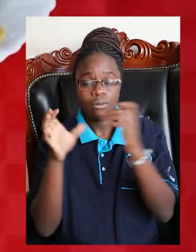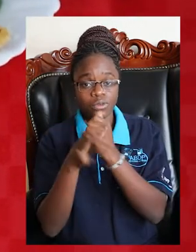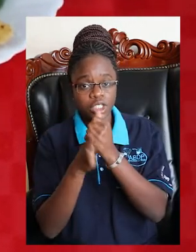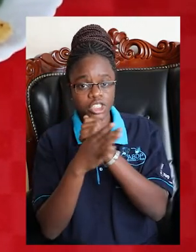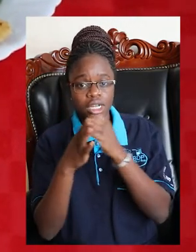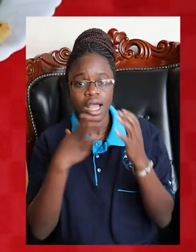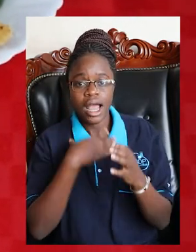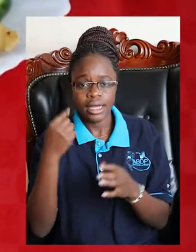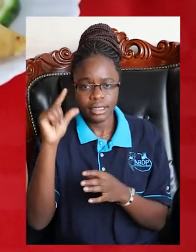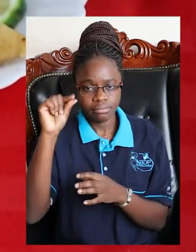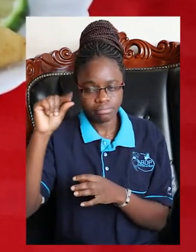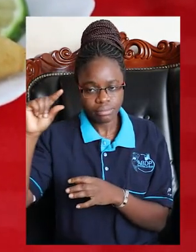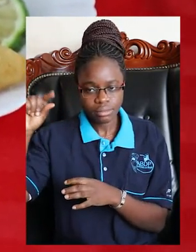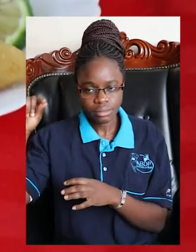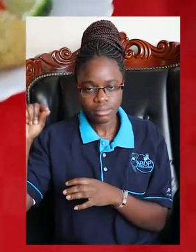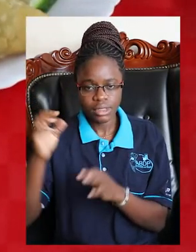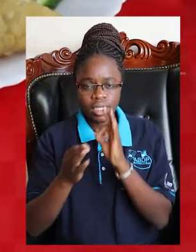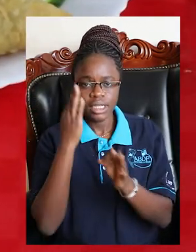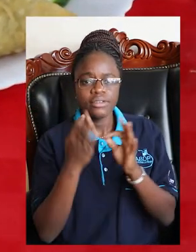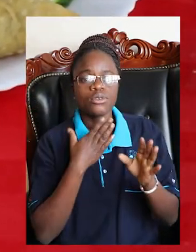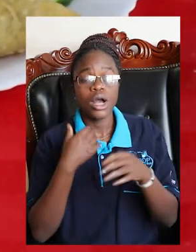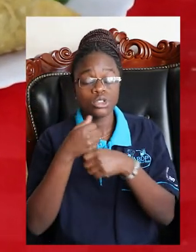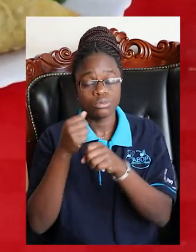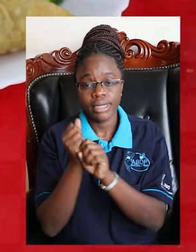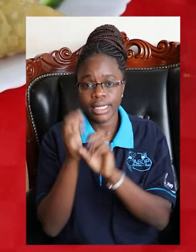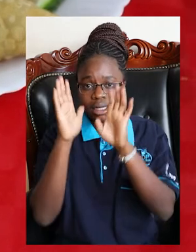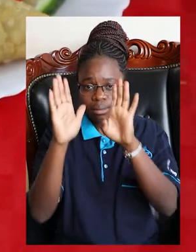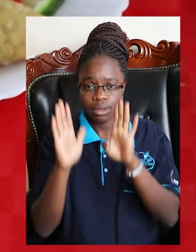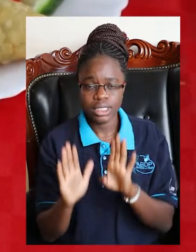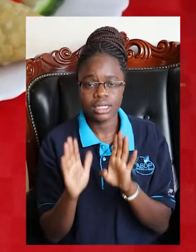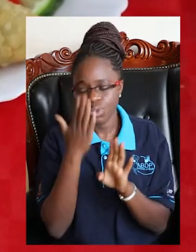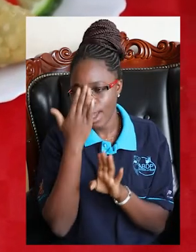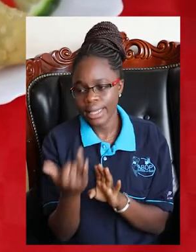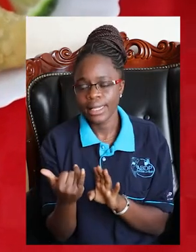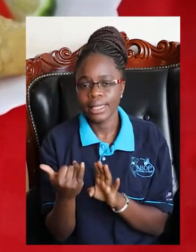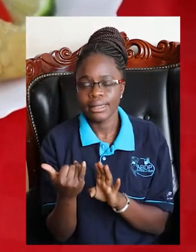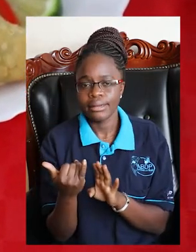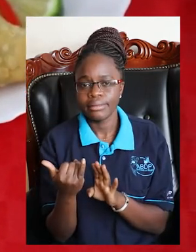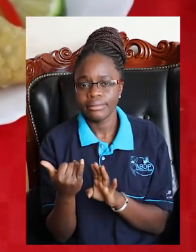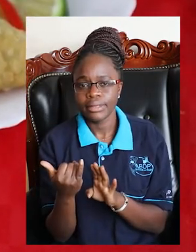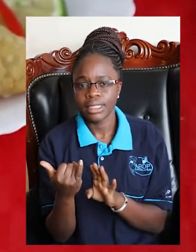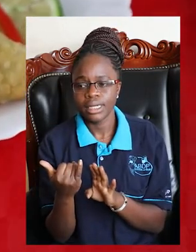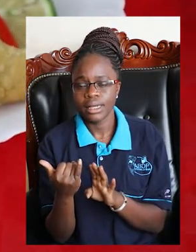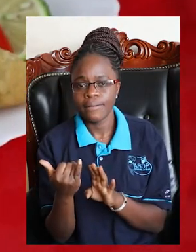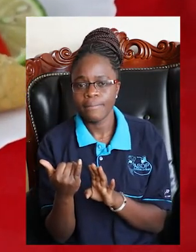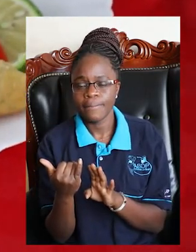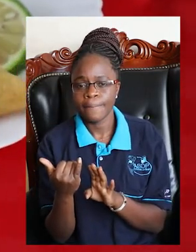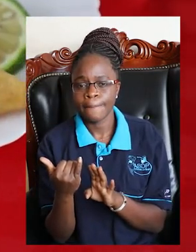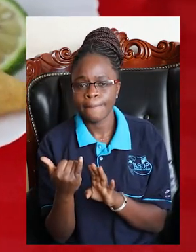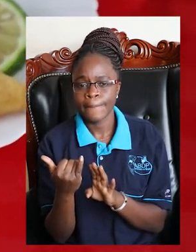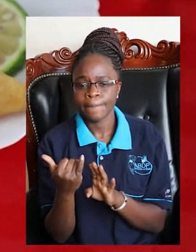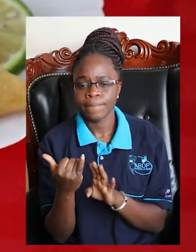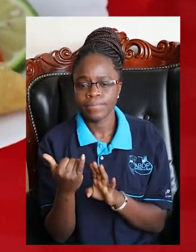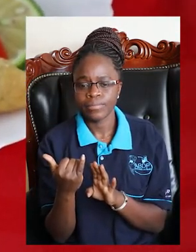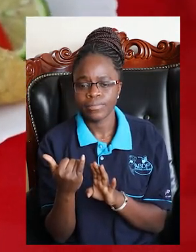and cowpeas. So when you want to make the fish and cowpeas sambusas, it's very important that you get the cowpeas